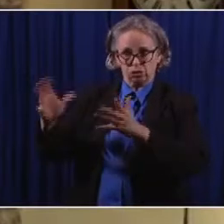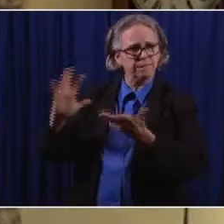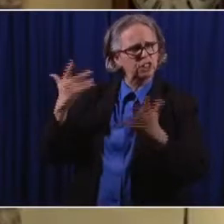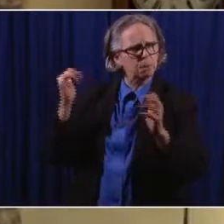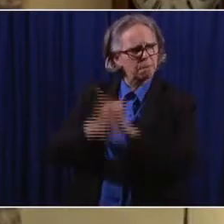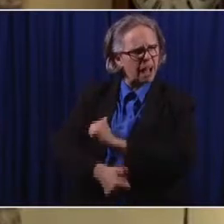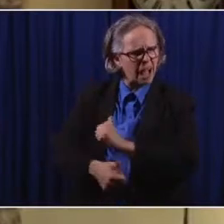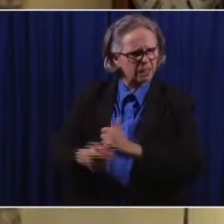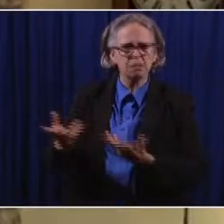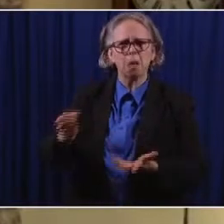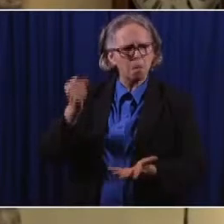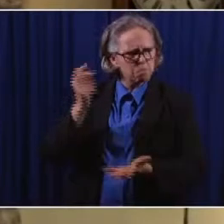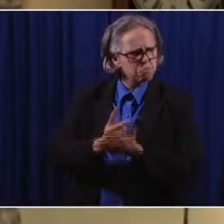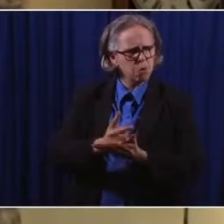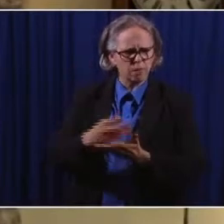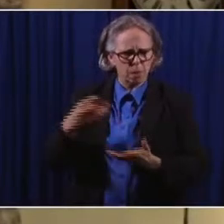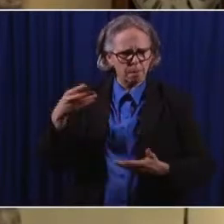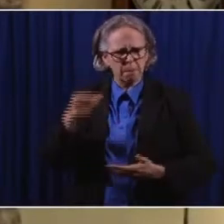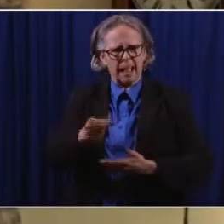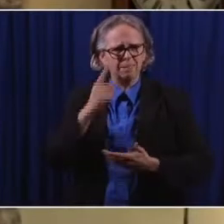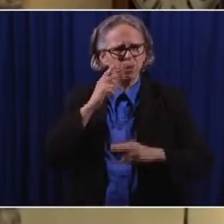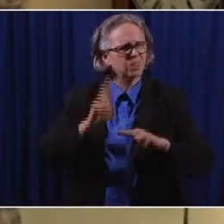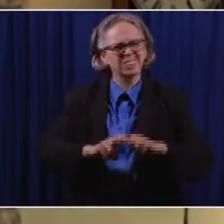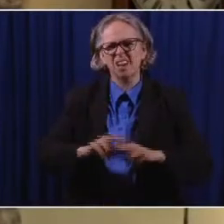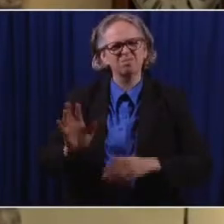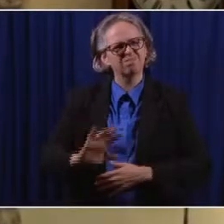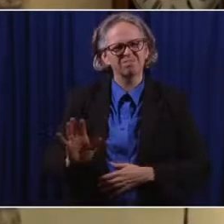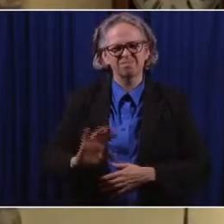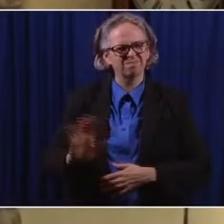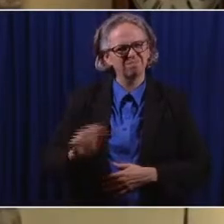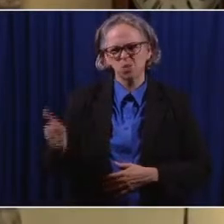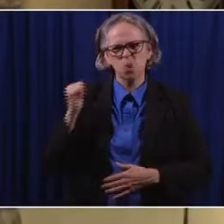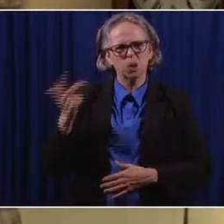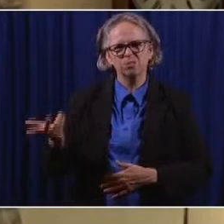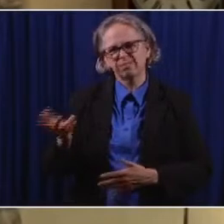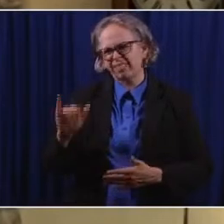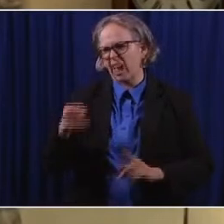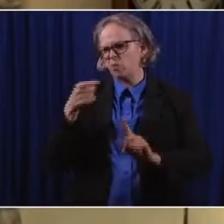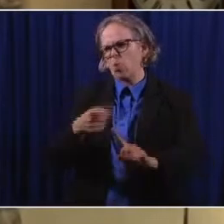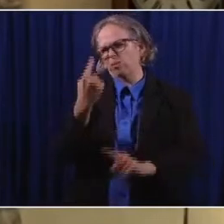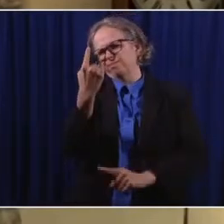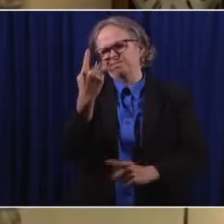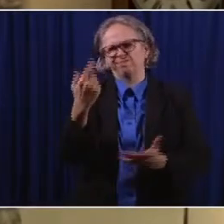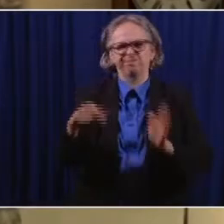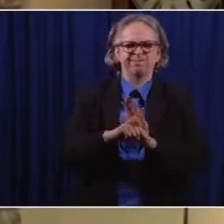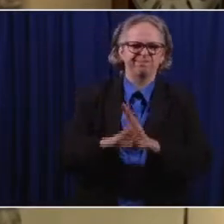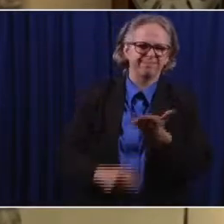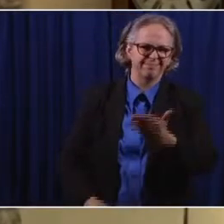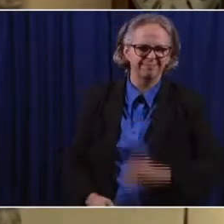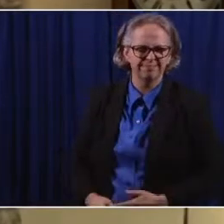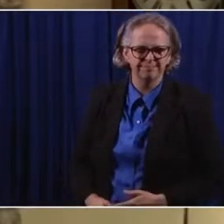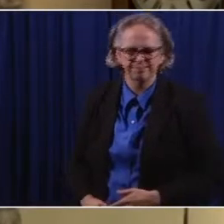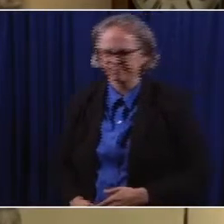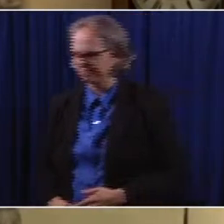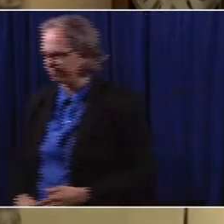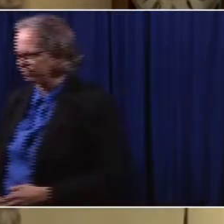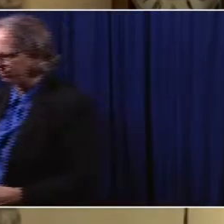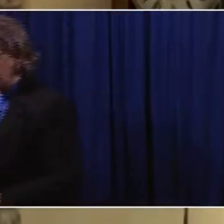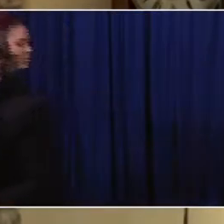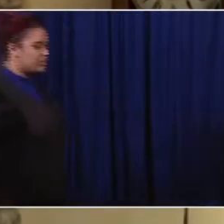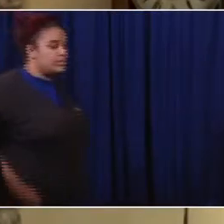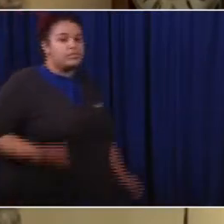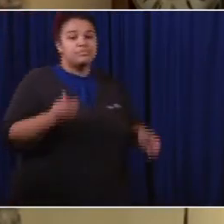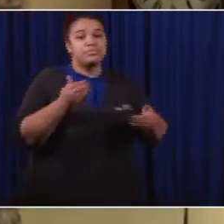General Assembly who did not favor doing that. Next question is from John Reed at Gongor News